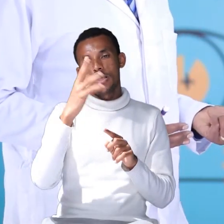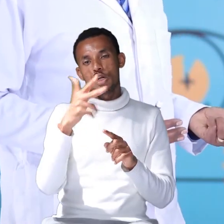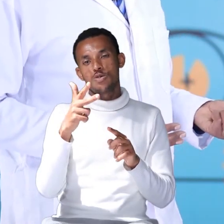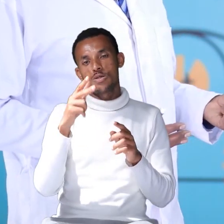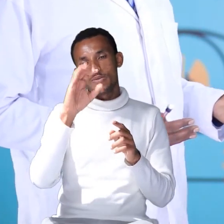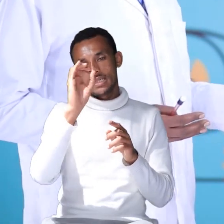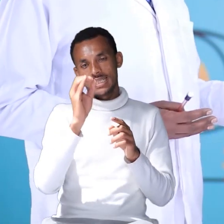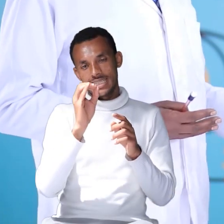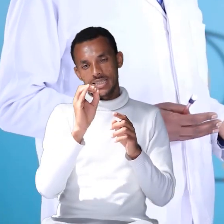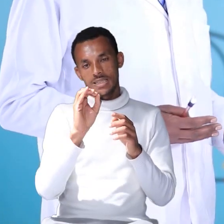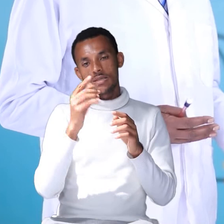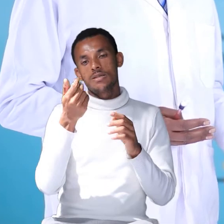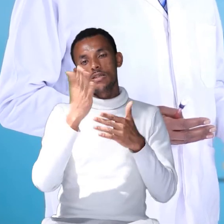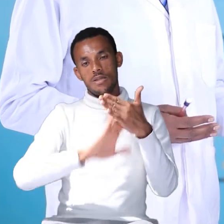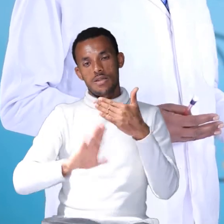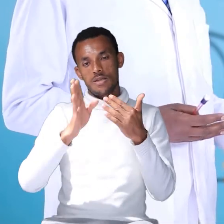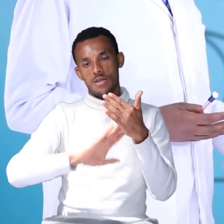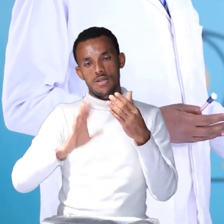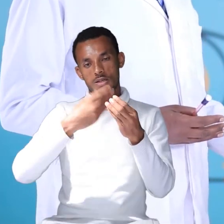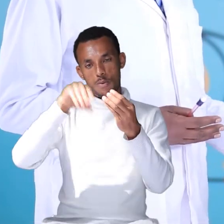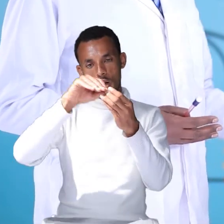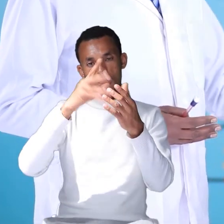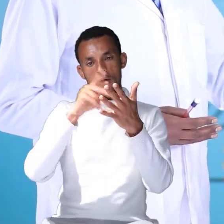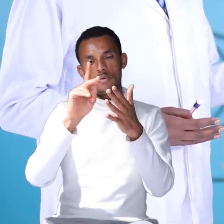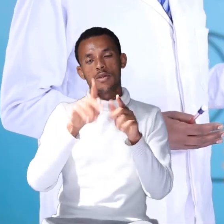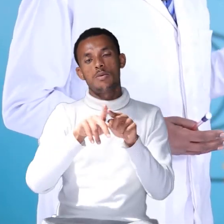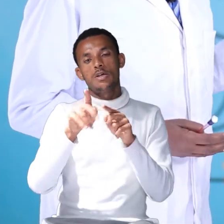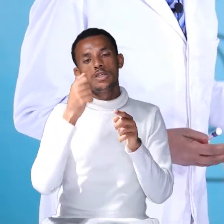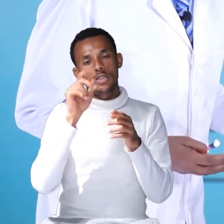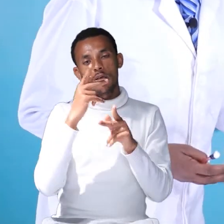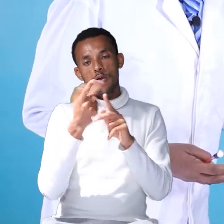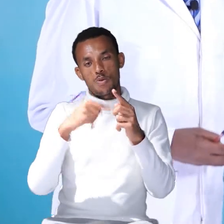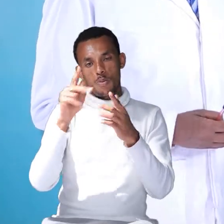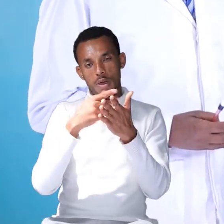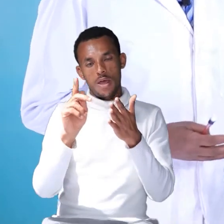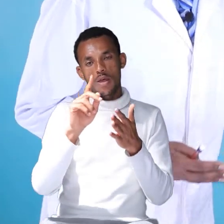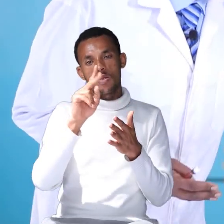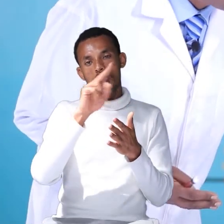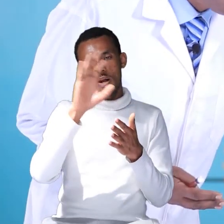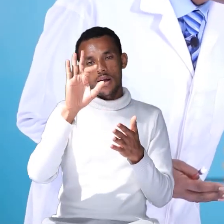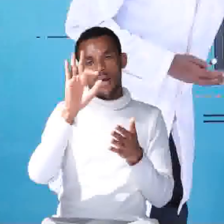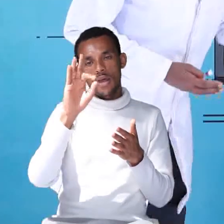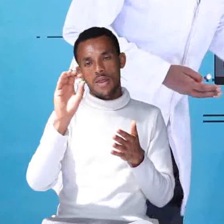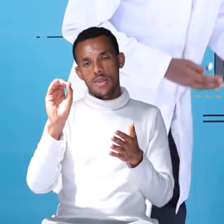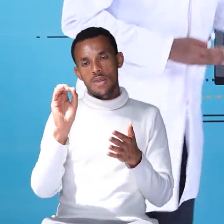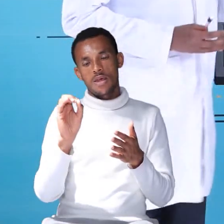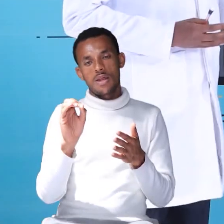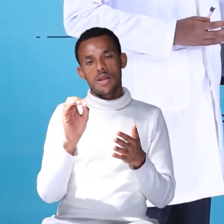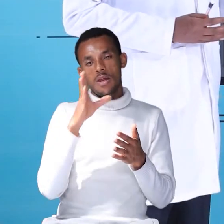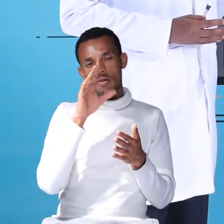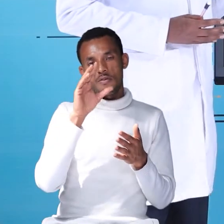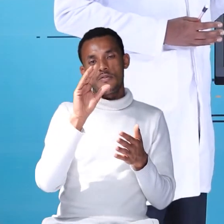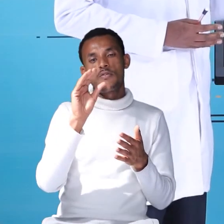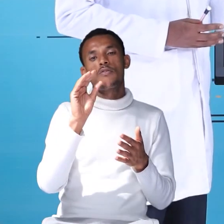ratio method within 9 months it will be. So she is expected to pay 219 and 50